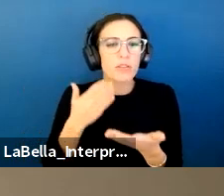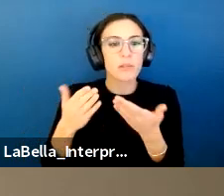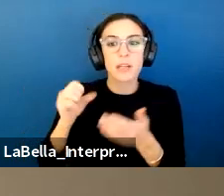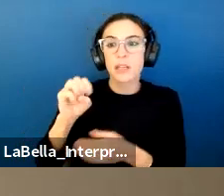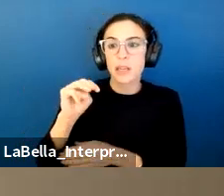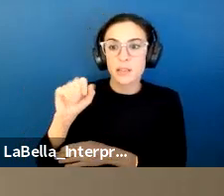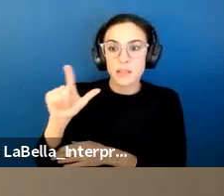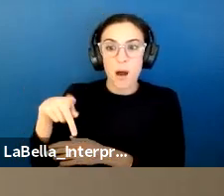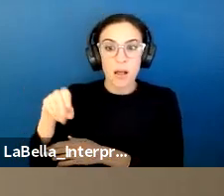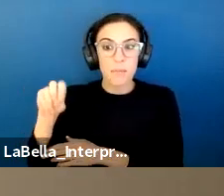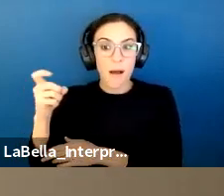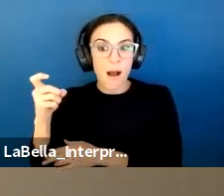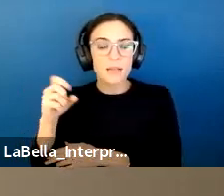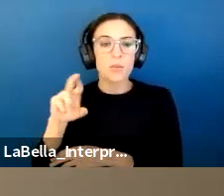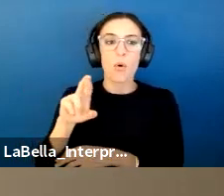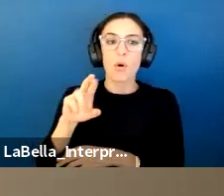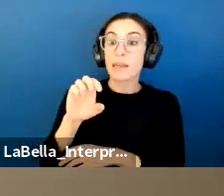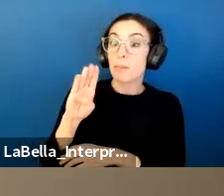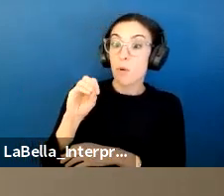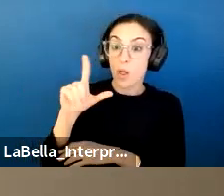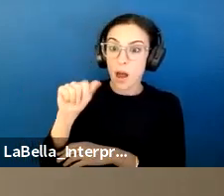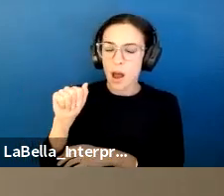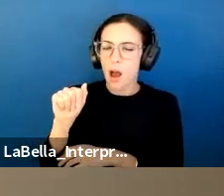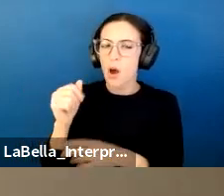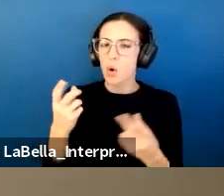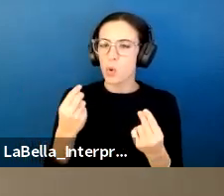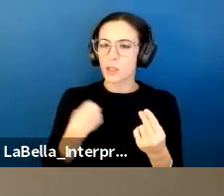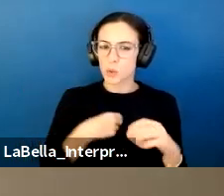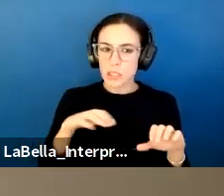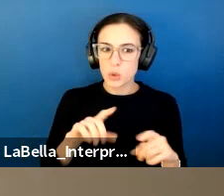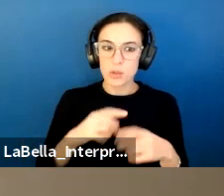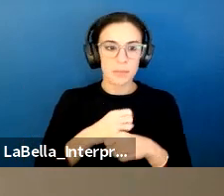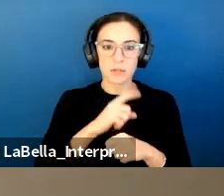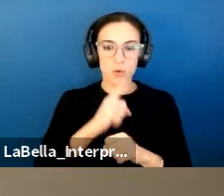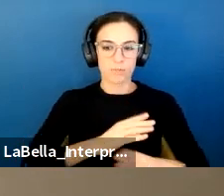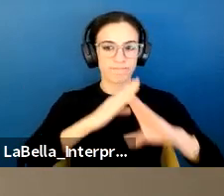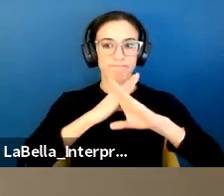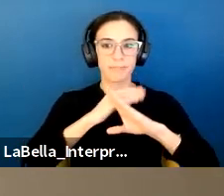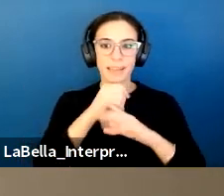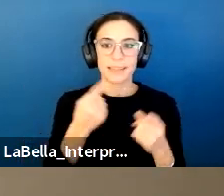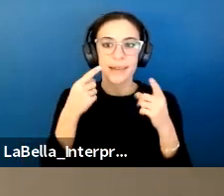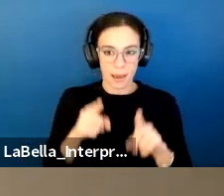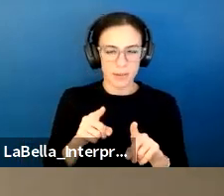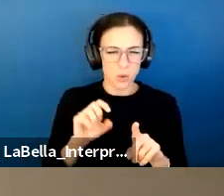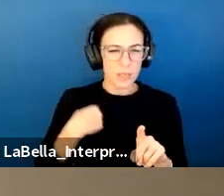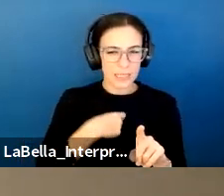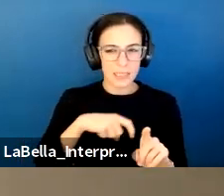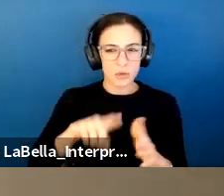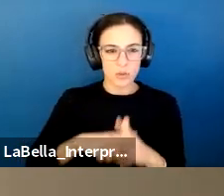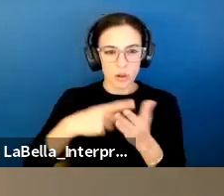Ebola, what do we do to make sure that that doesn't happen? And so we need to start talking